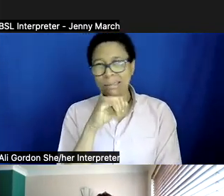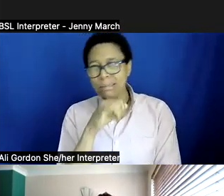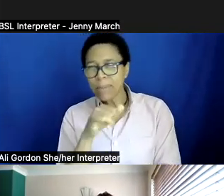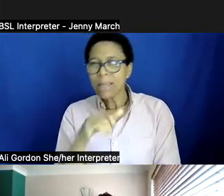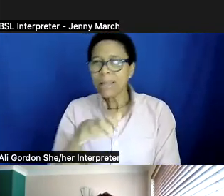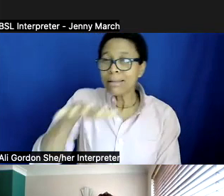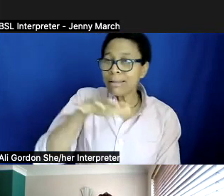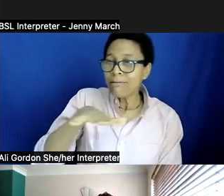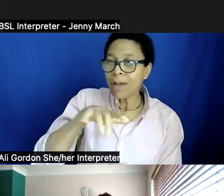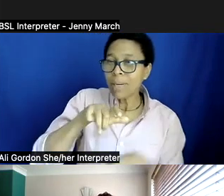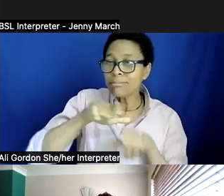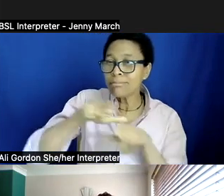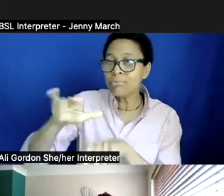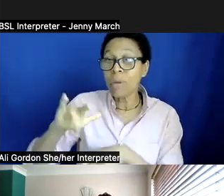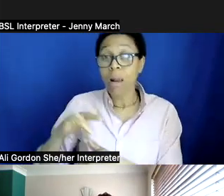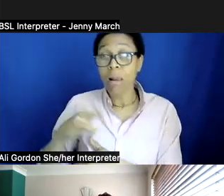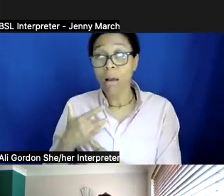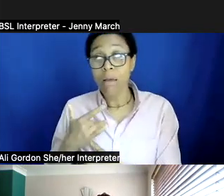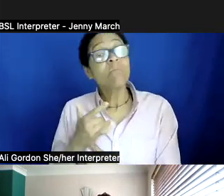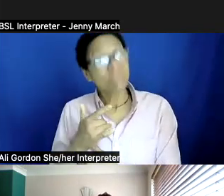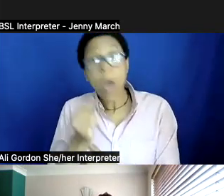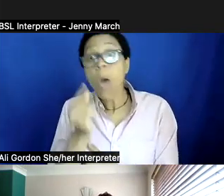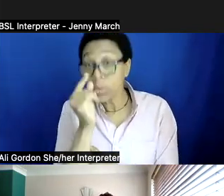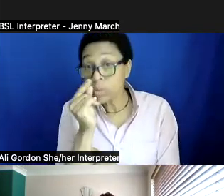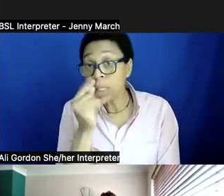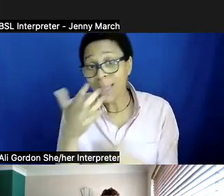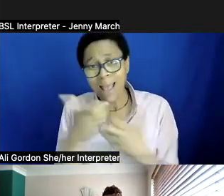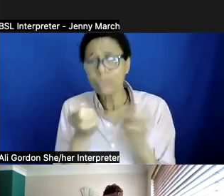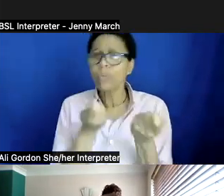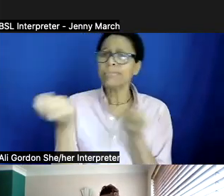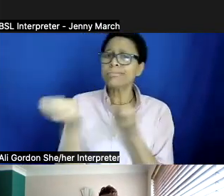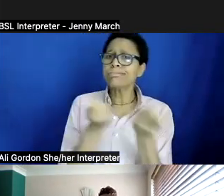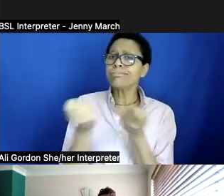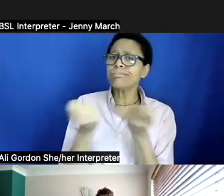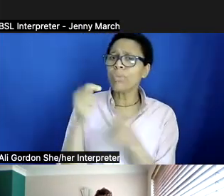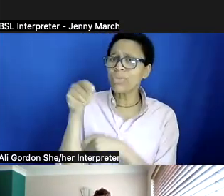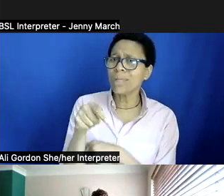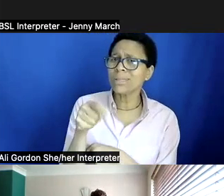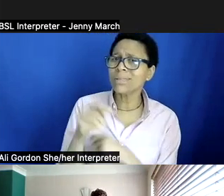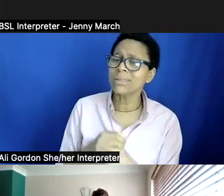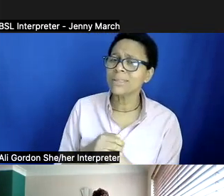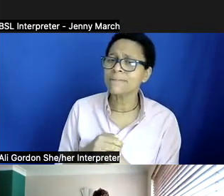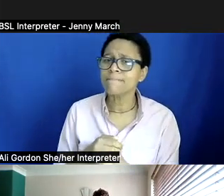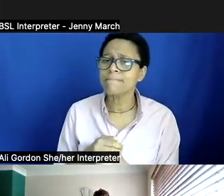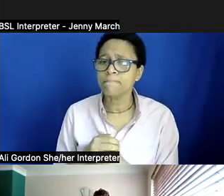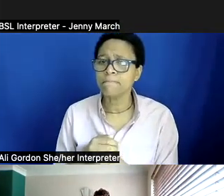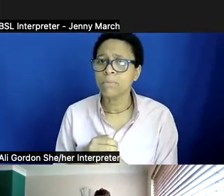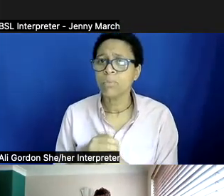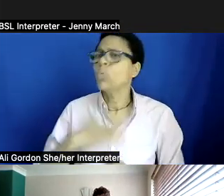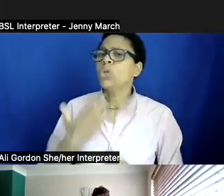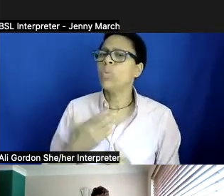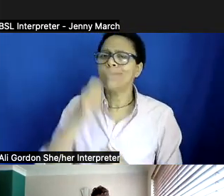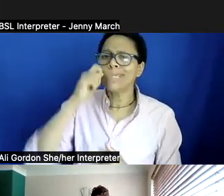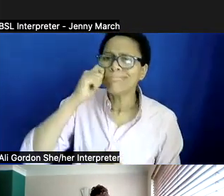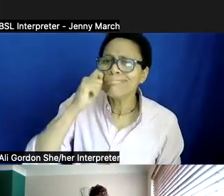high. So yeah, we were kind of dealing with that, like how do we kind of work around that you don't want to kind of offend